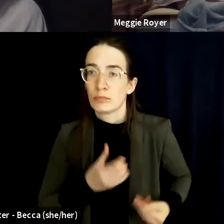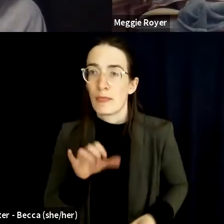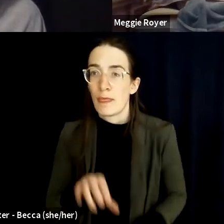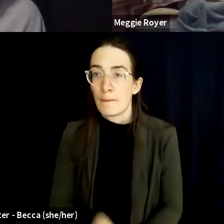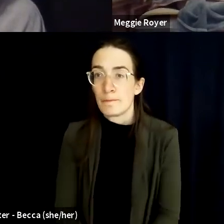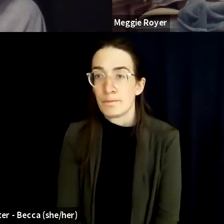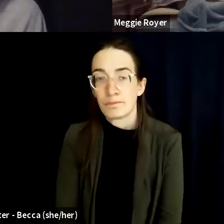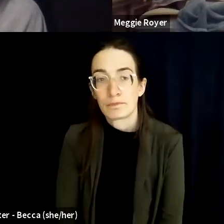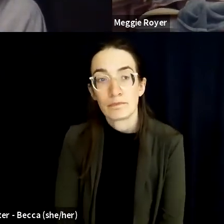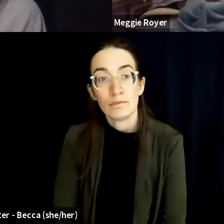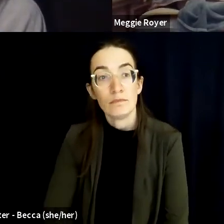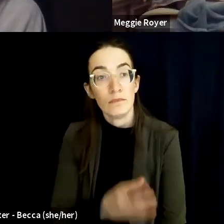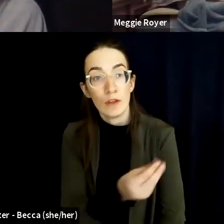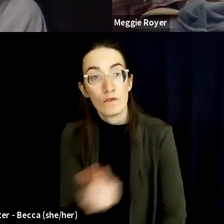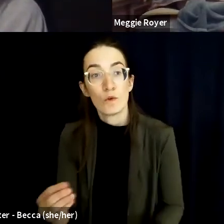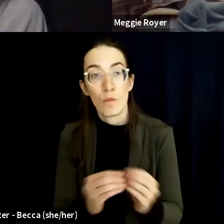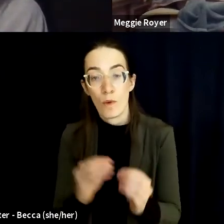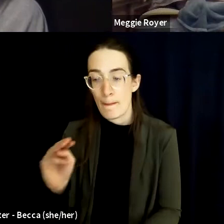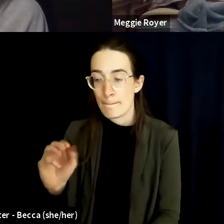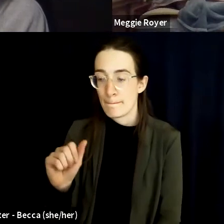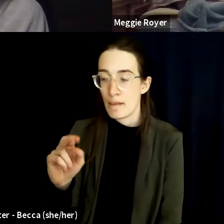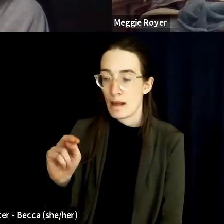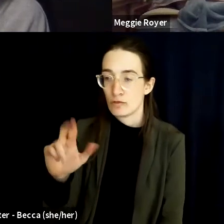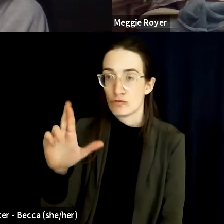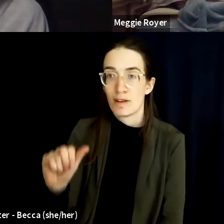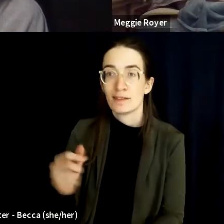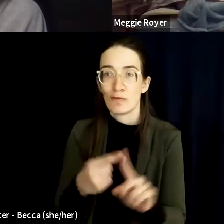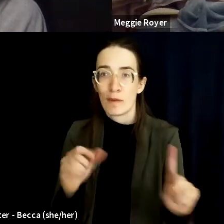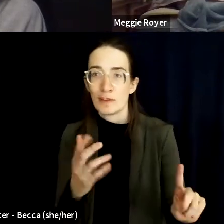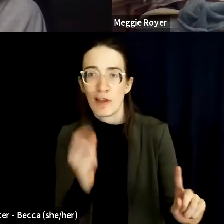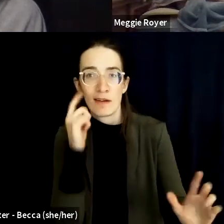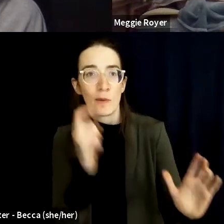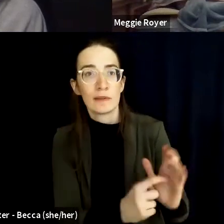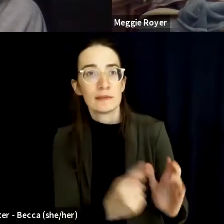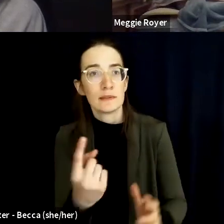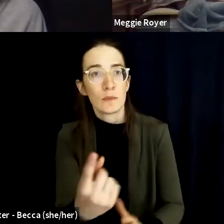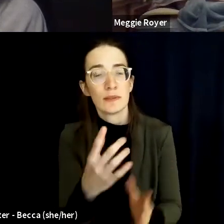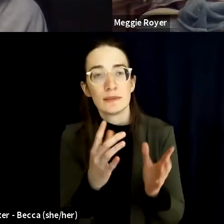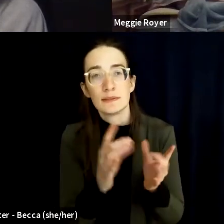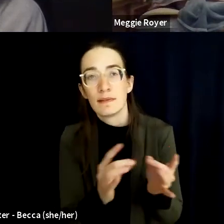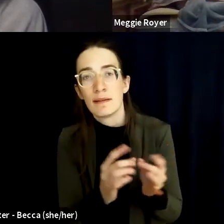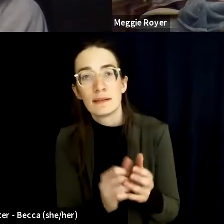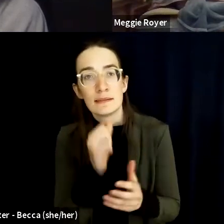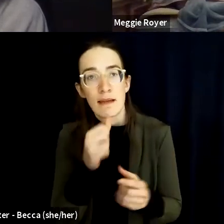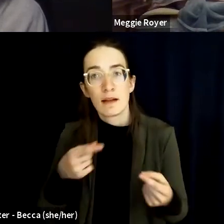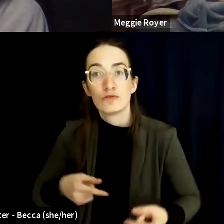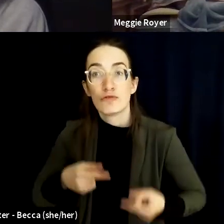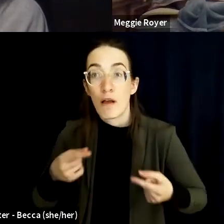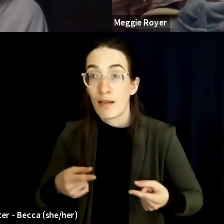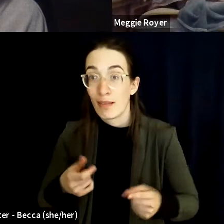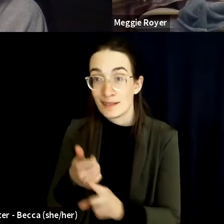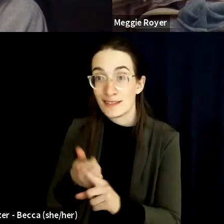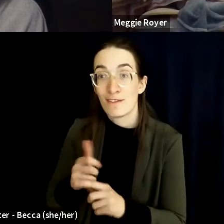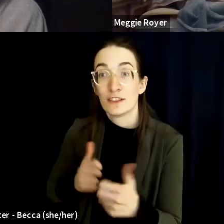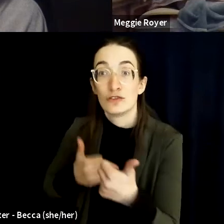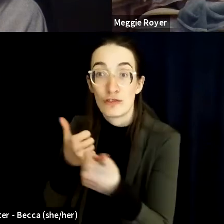And just a couple more mantras that came in the chat. Someone said, it's not a struggle, it's a